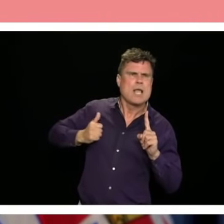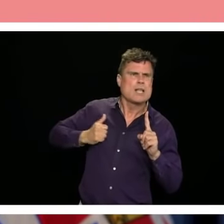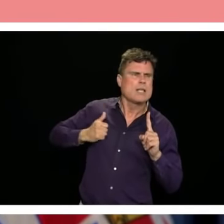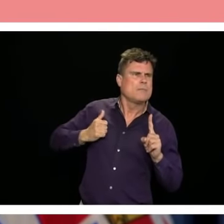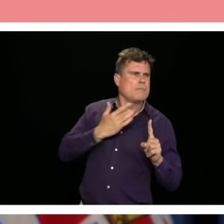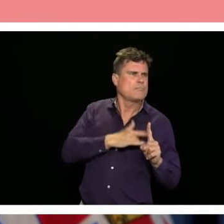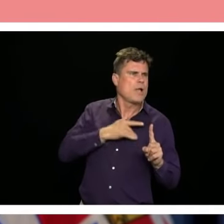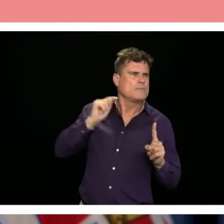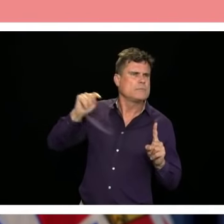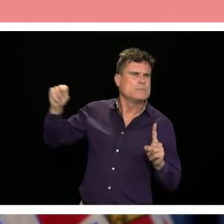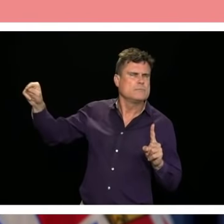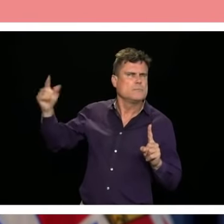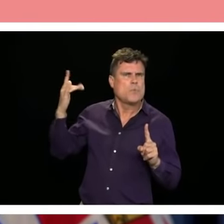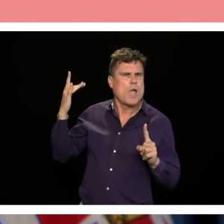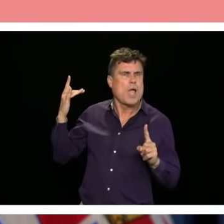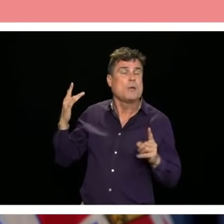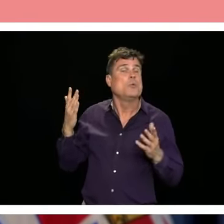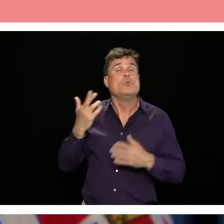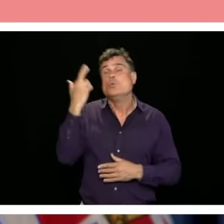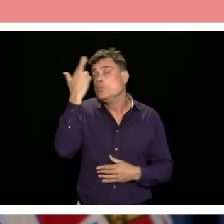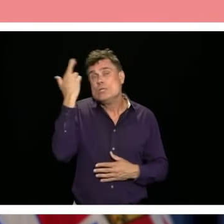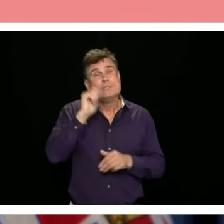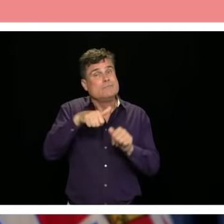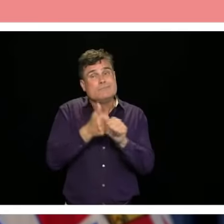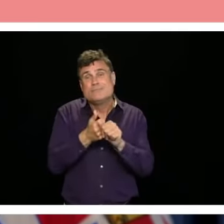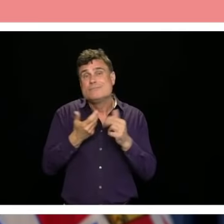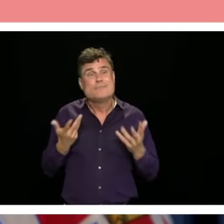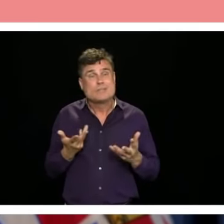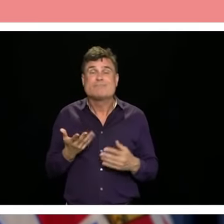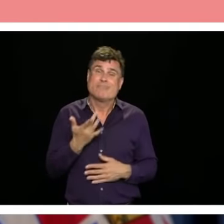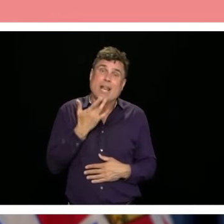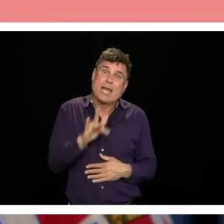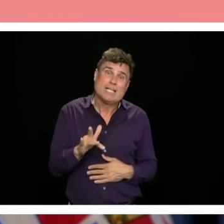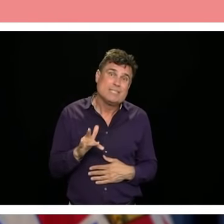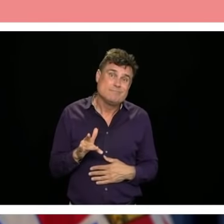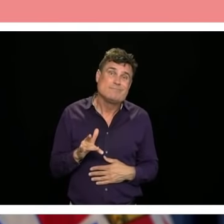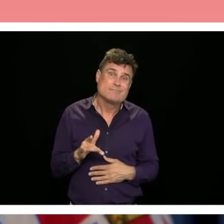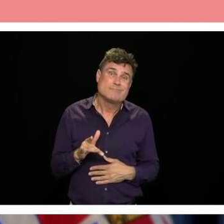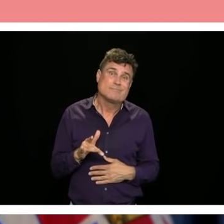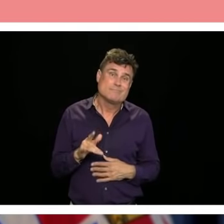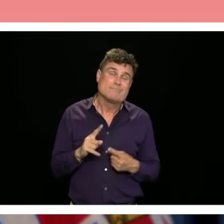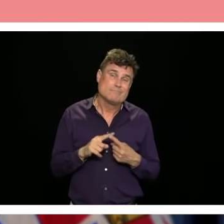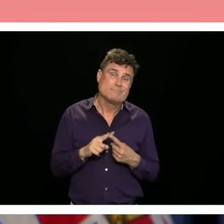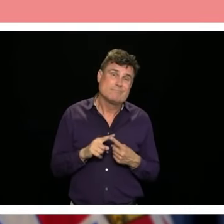Yeah, I think we look at different parts of the province.